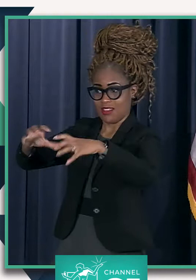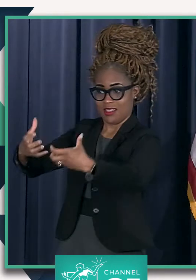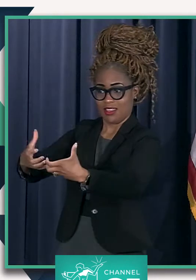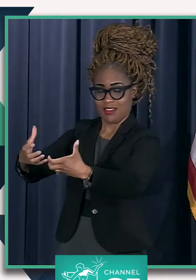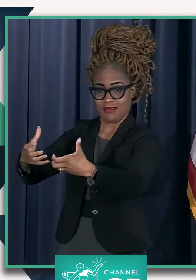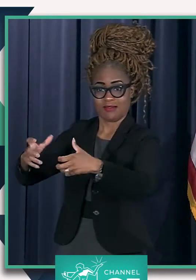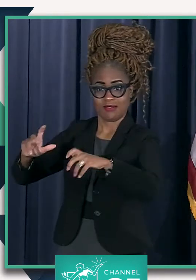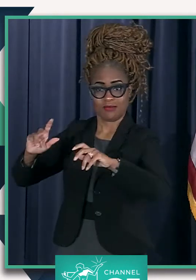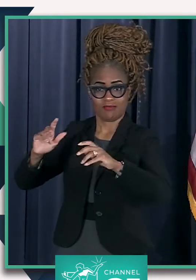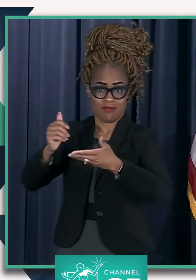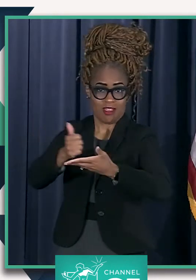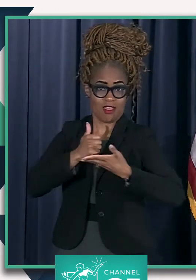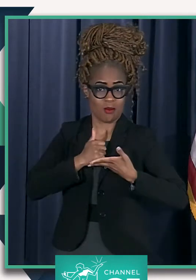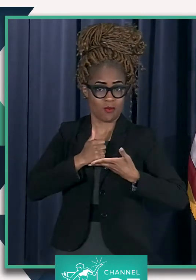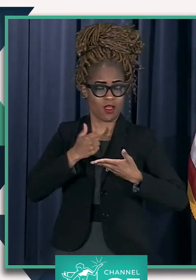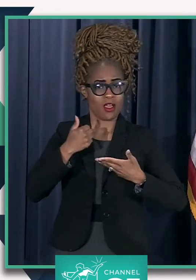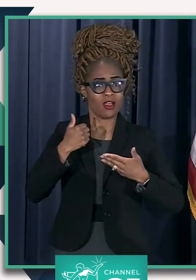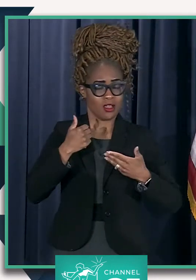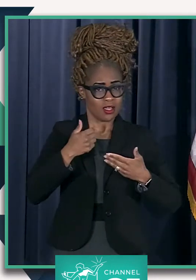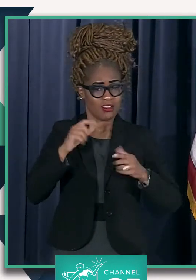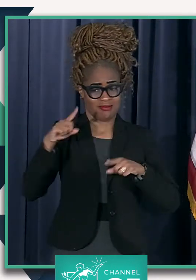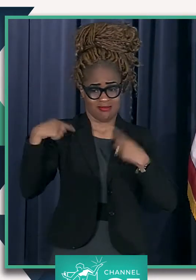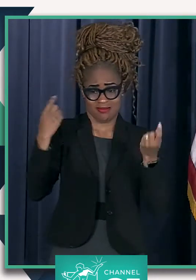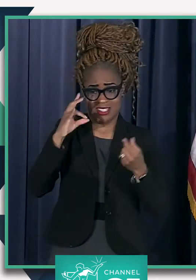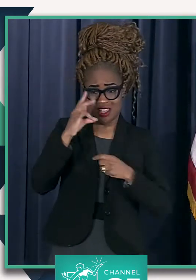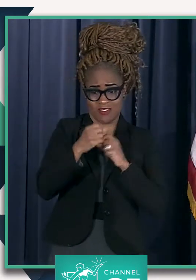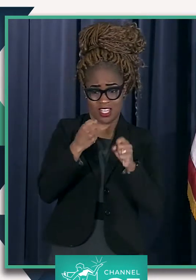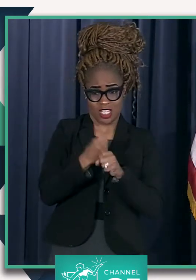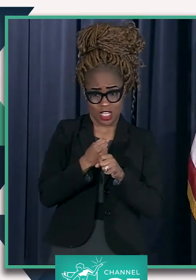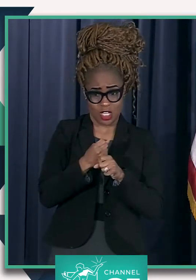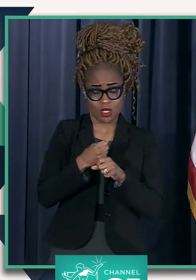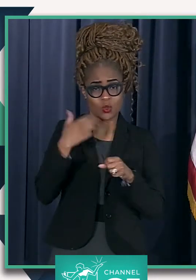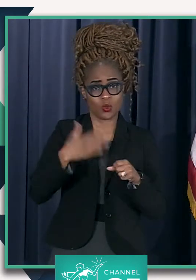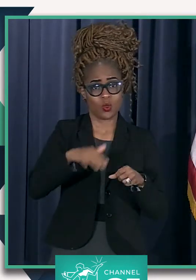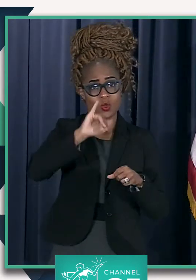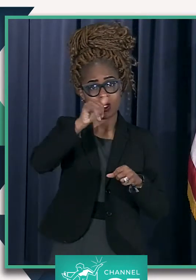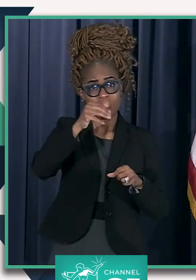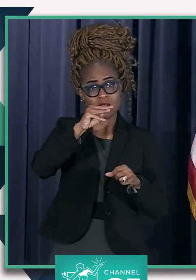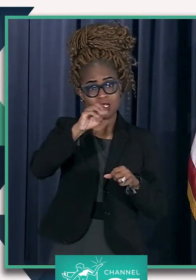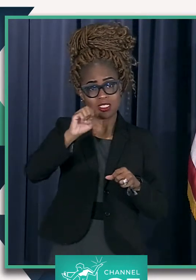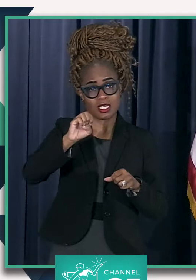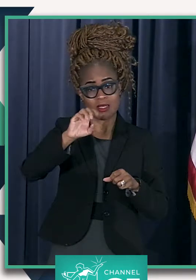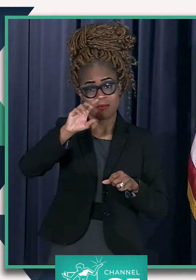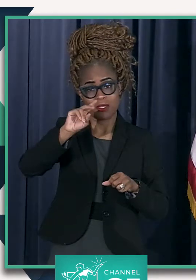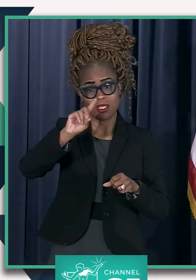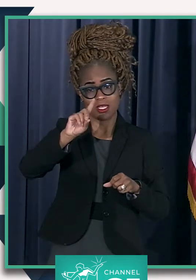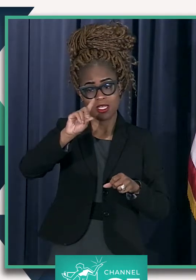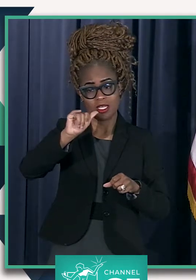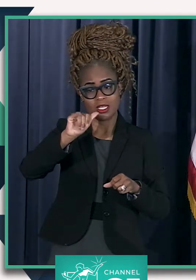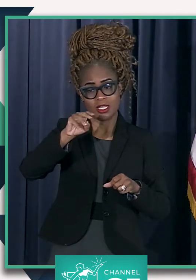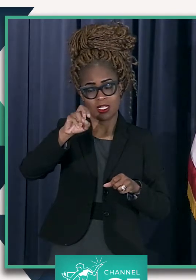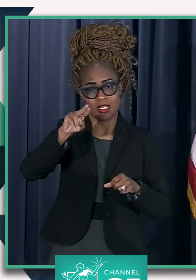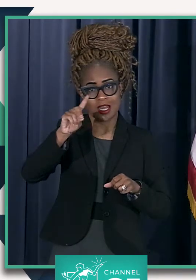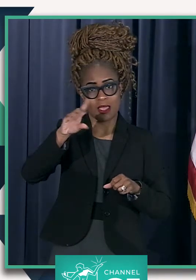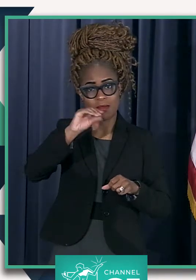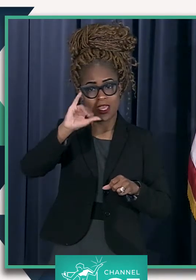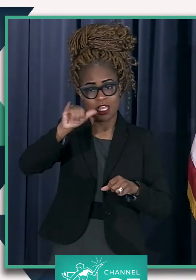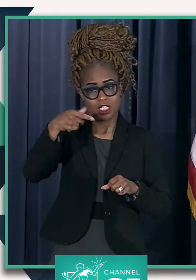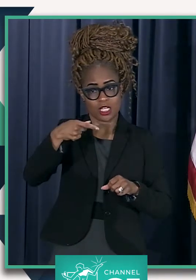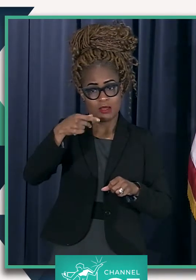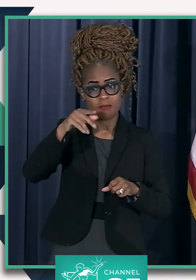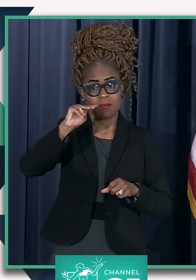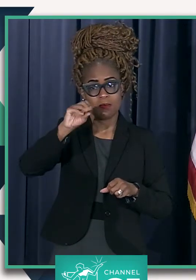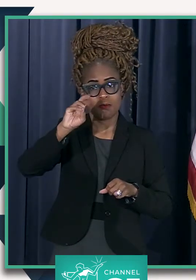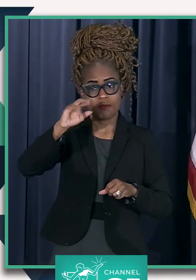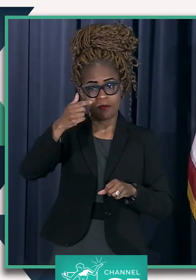partner in this city in the last 7 years than Jamie Dimon and Jpmorgan Chase. They have invested in our